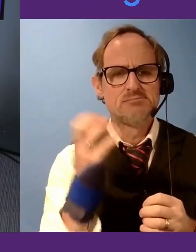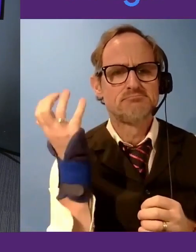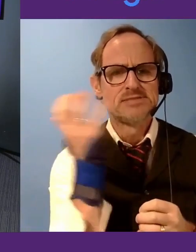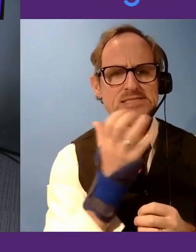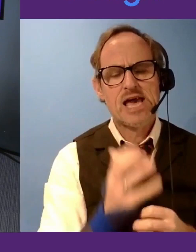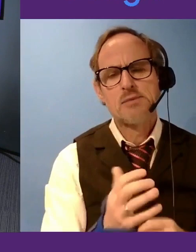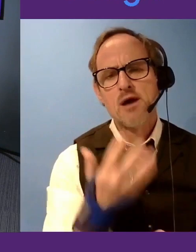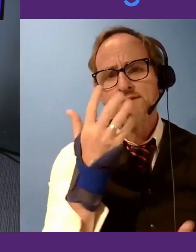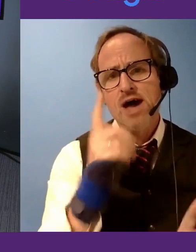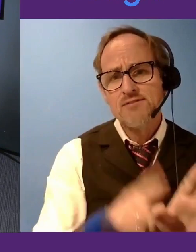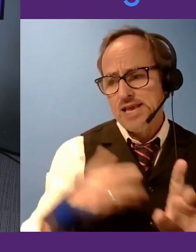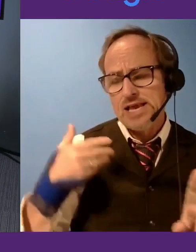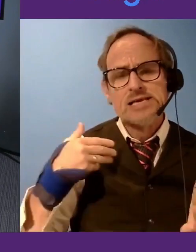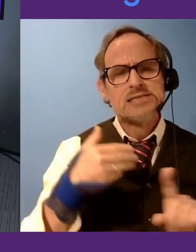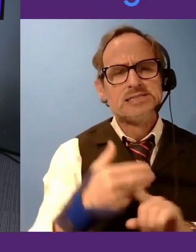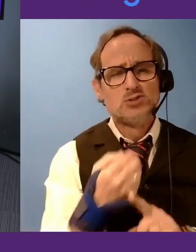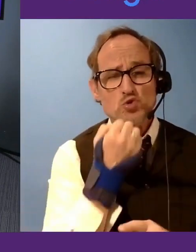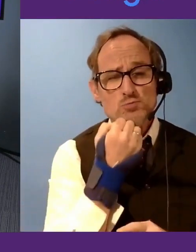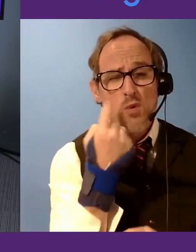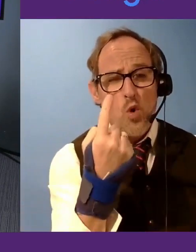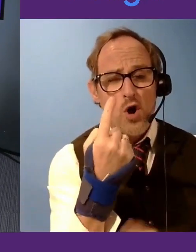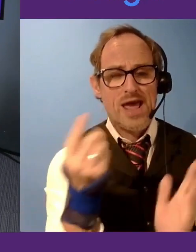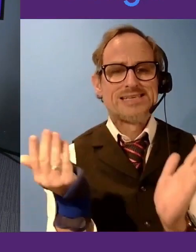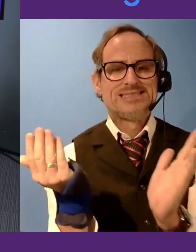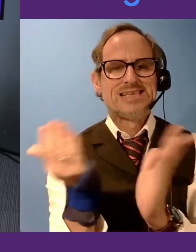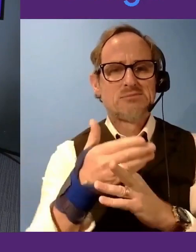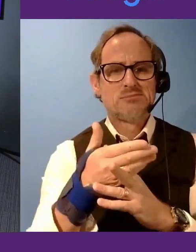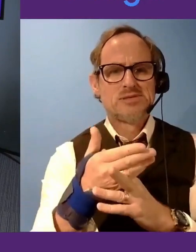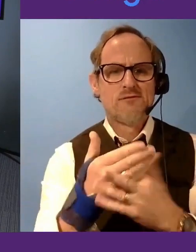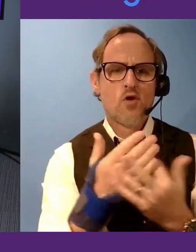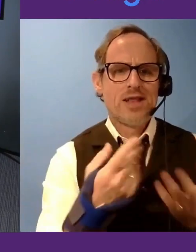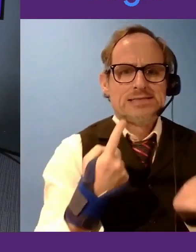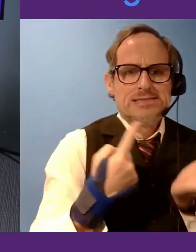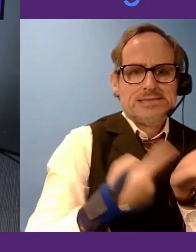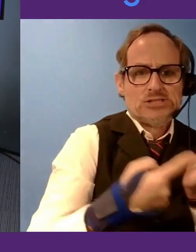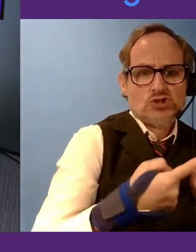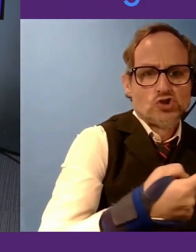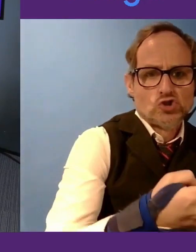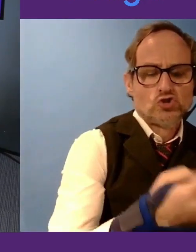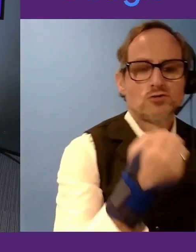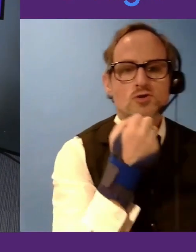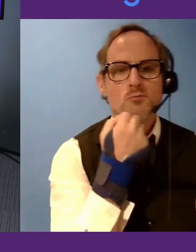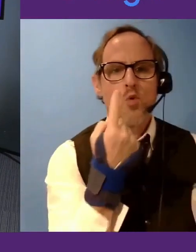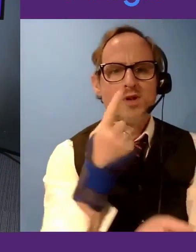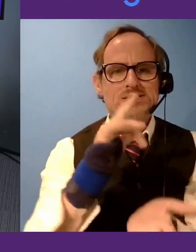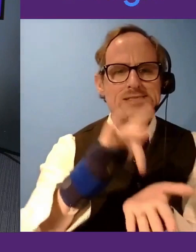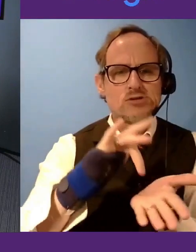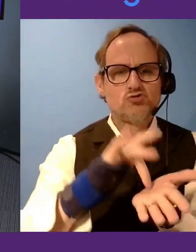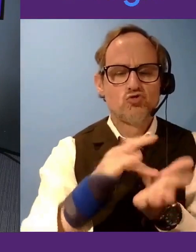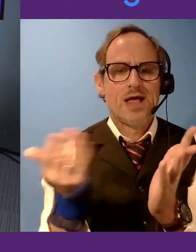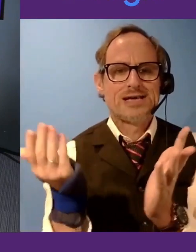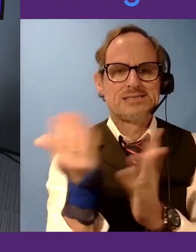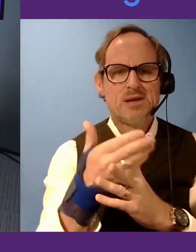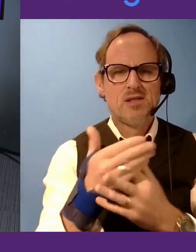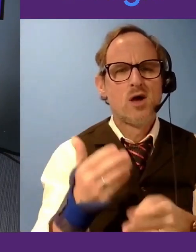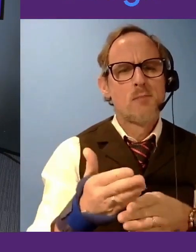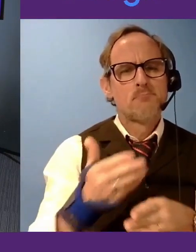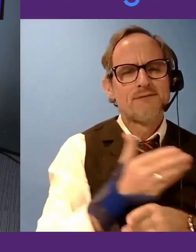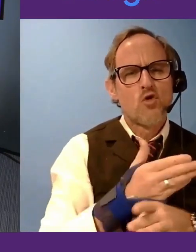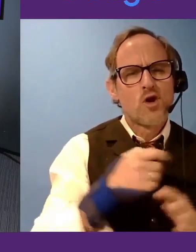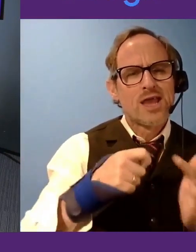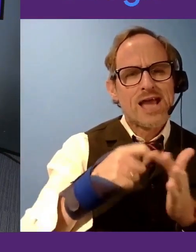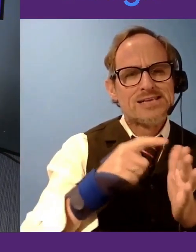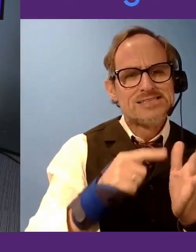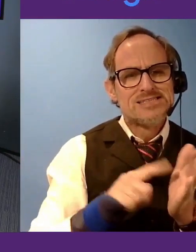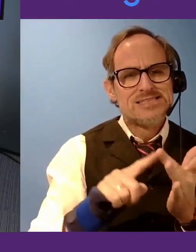accessibility has been key to a lot of decisions that have been made. Katie has spoken about that the issues that people may